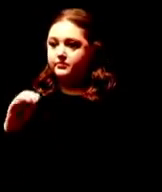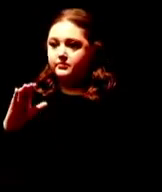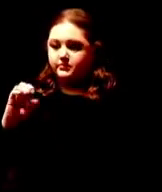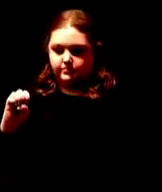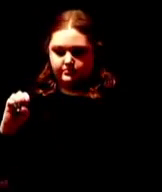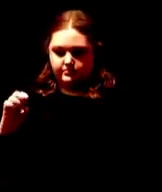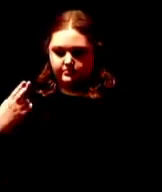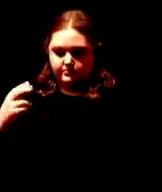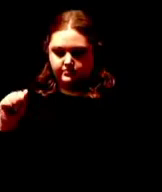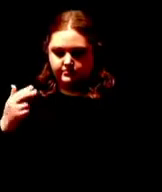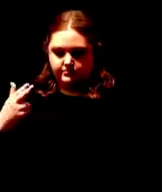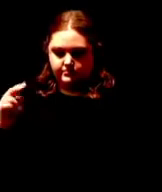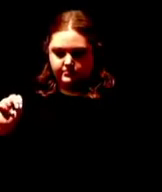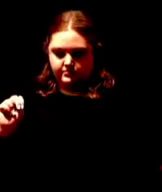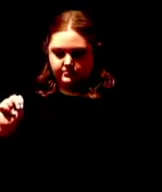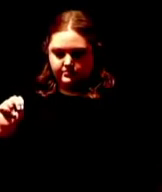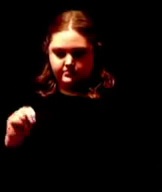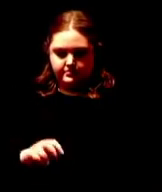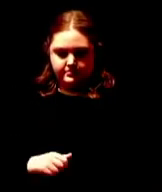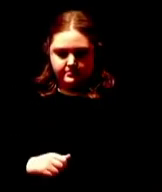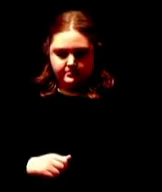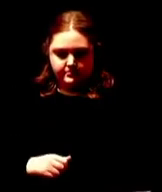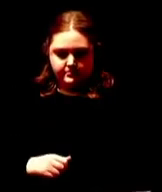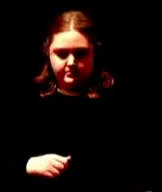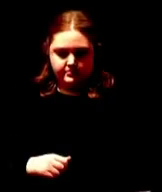Chase Hahn.